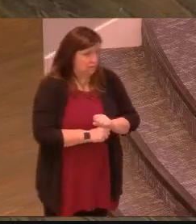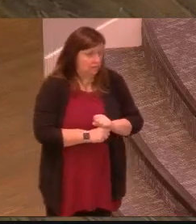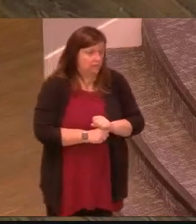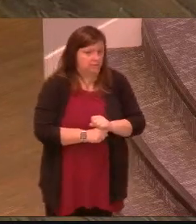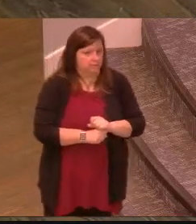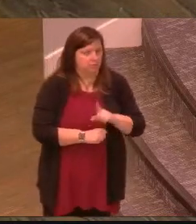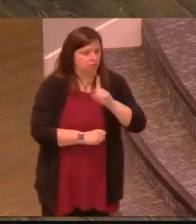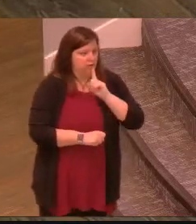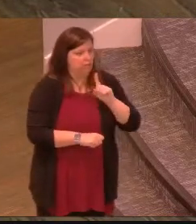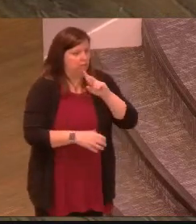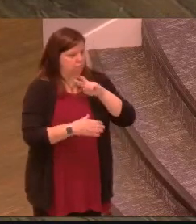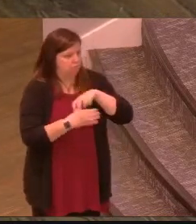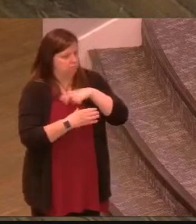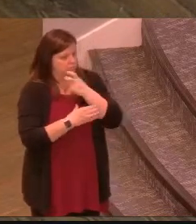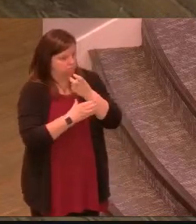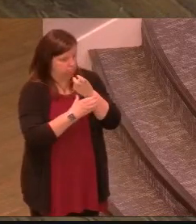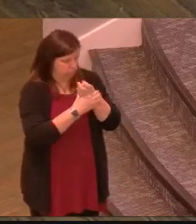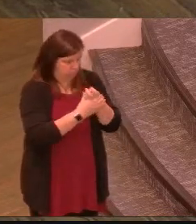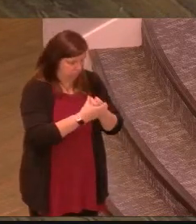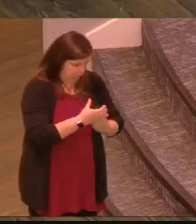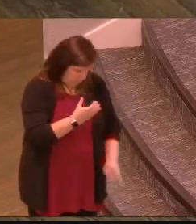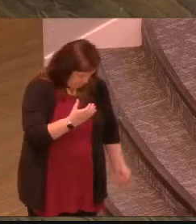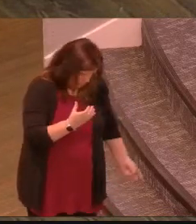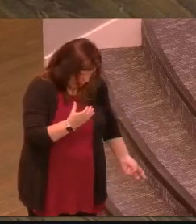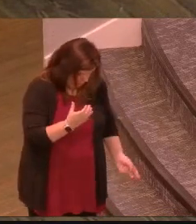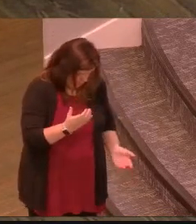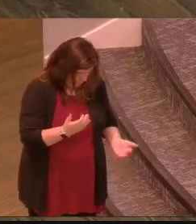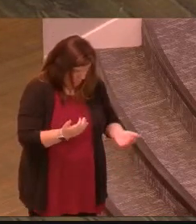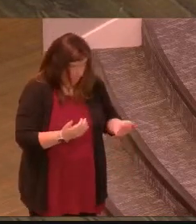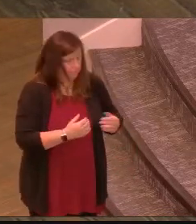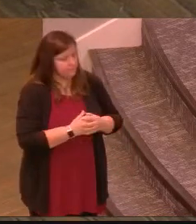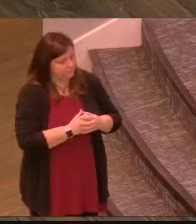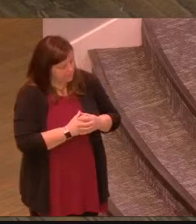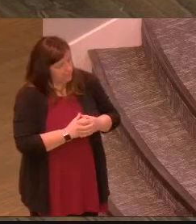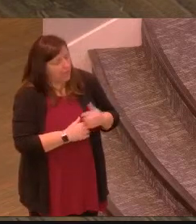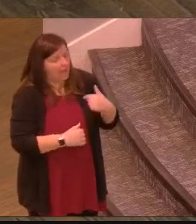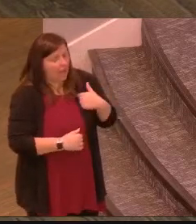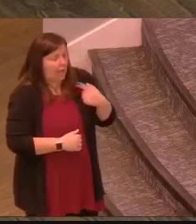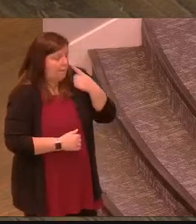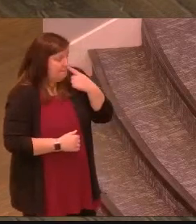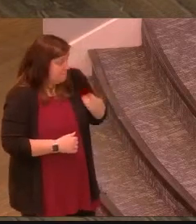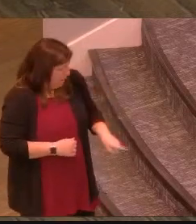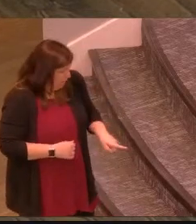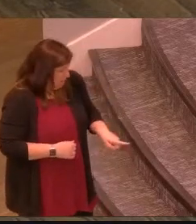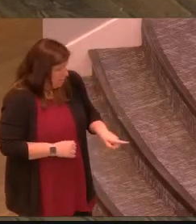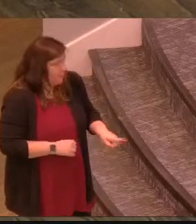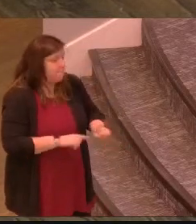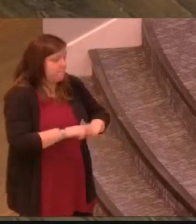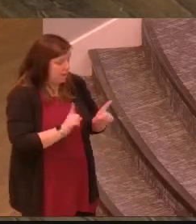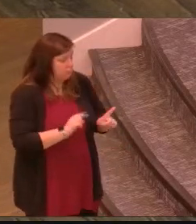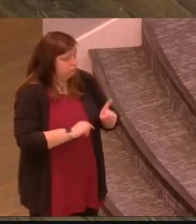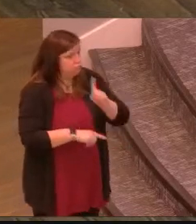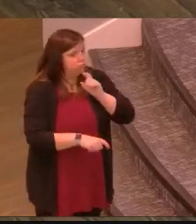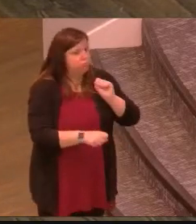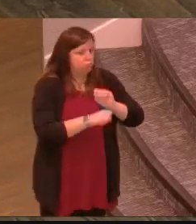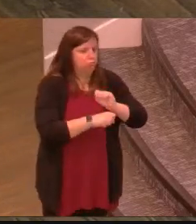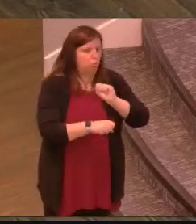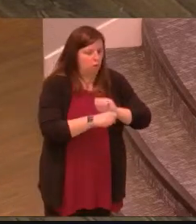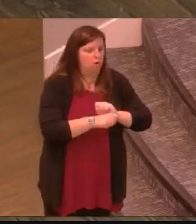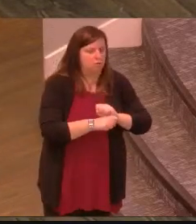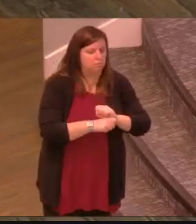all-consuming, if I may say so. I certainly have not minded doing it a bit, but it really